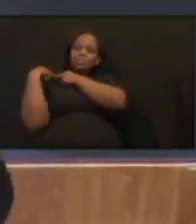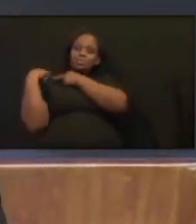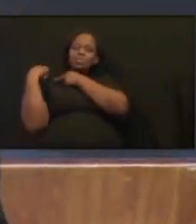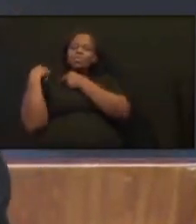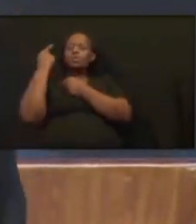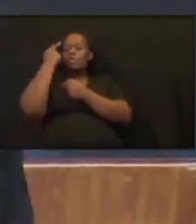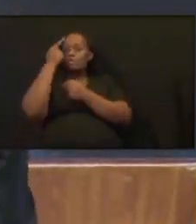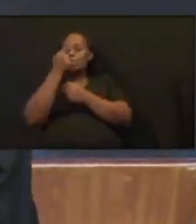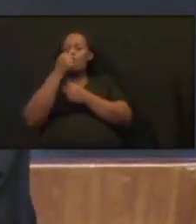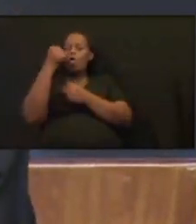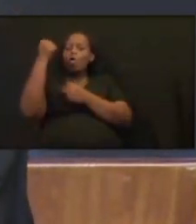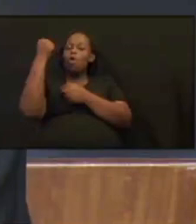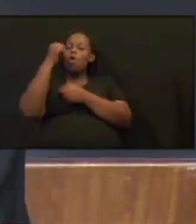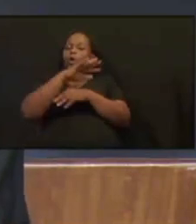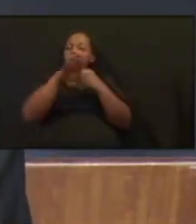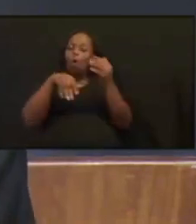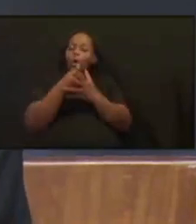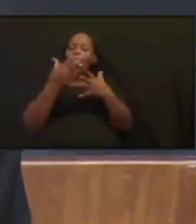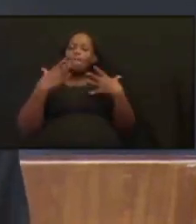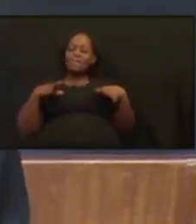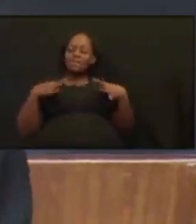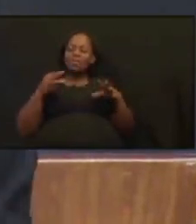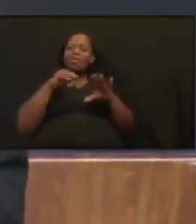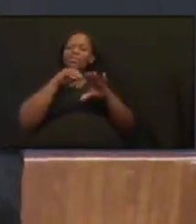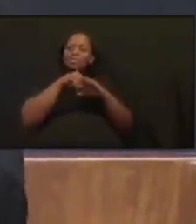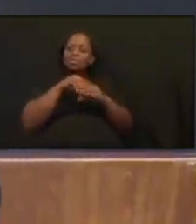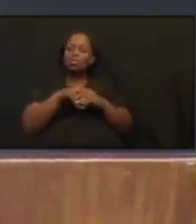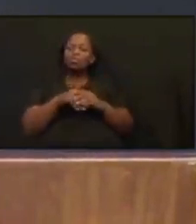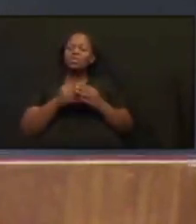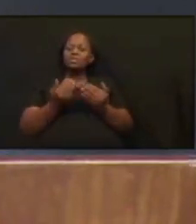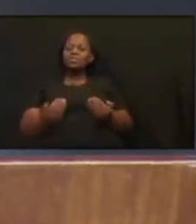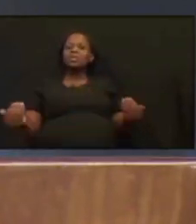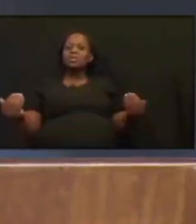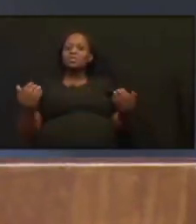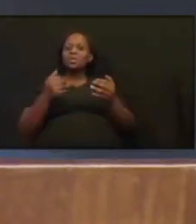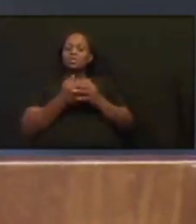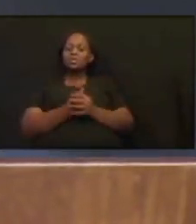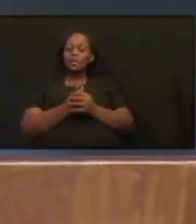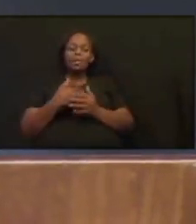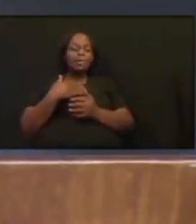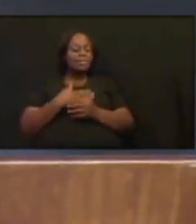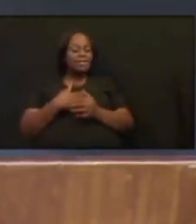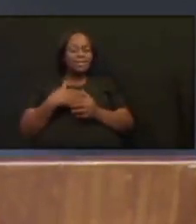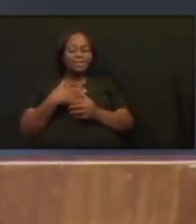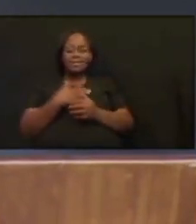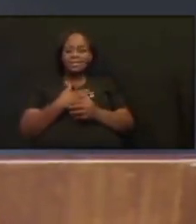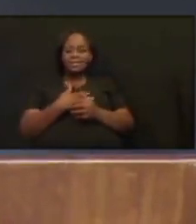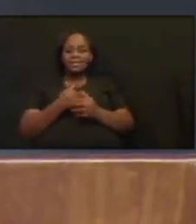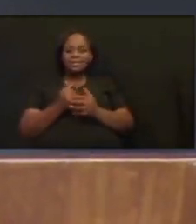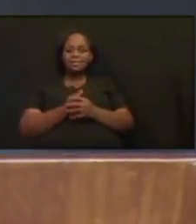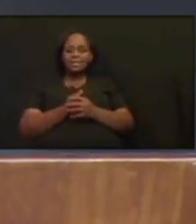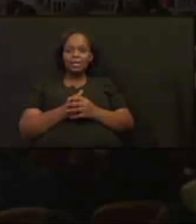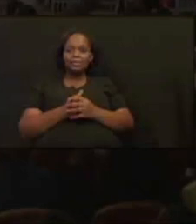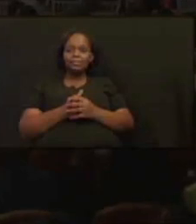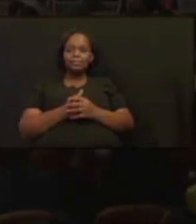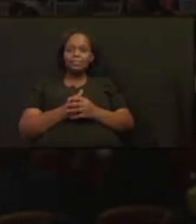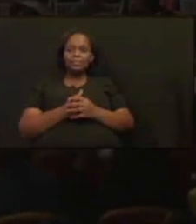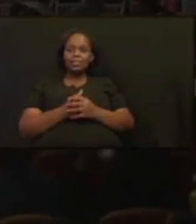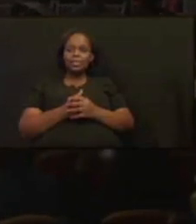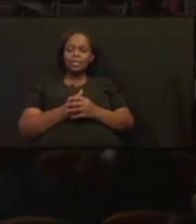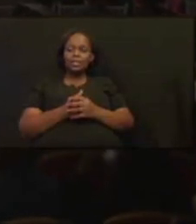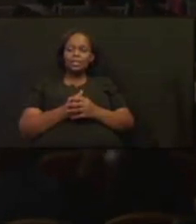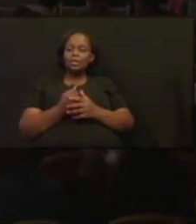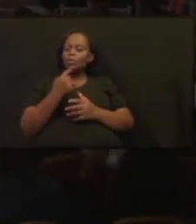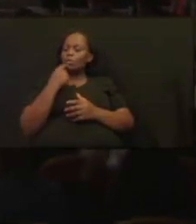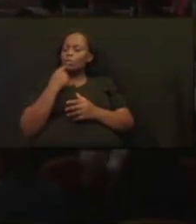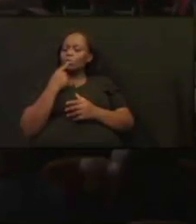saved, including the children. Do not make the mistake of negotiating with the devil like Pharaoh